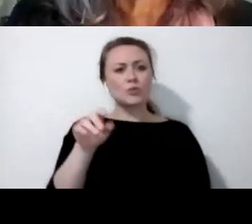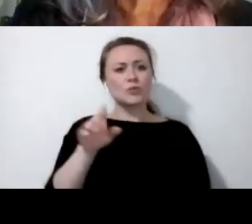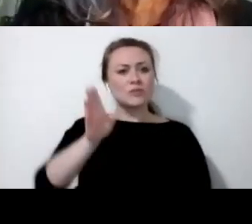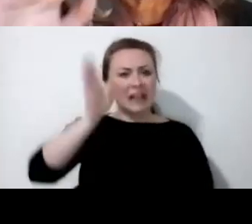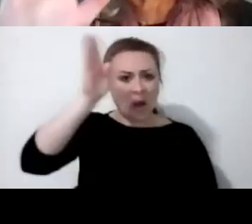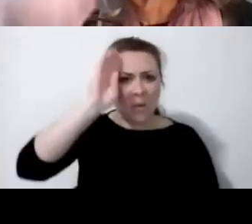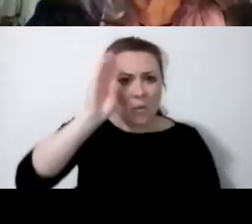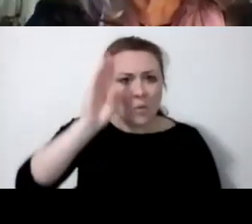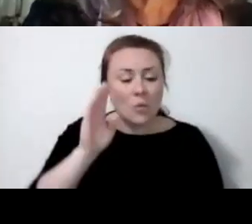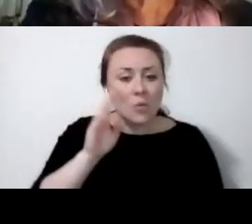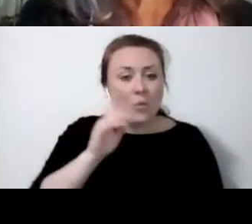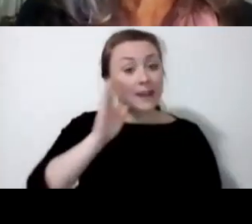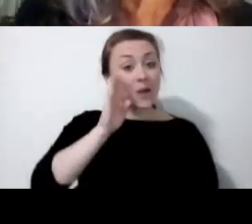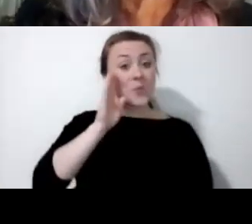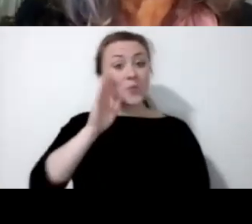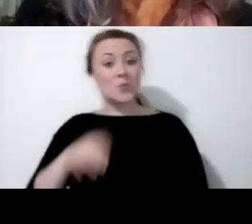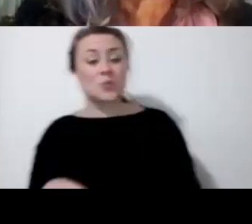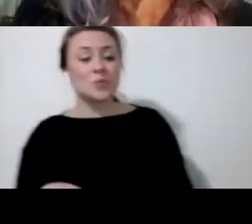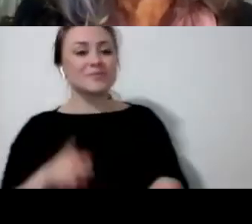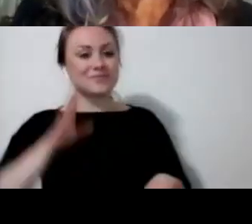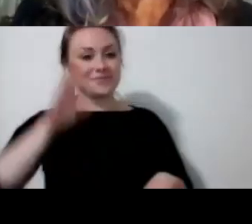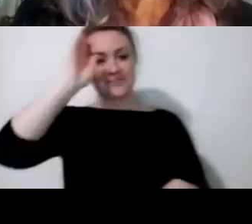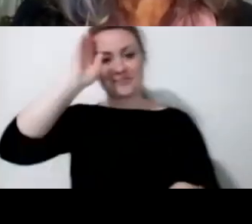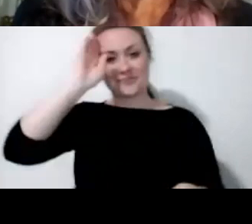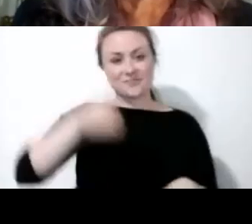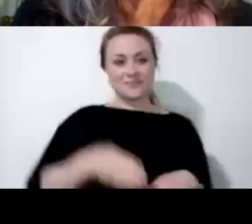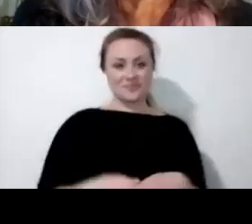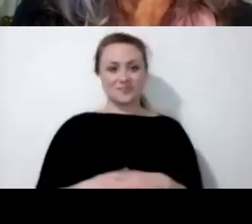Hello. Hello. Hi.